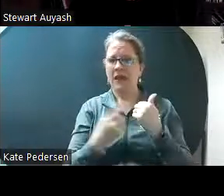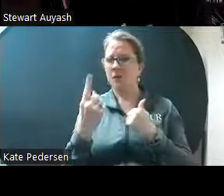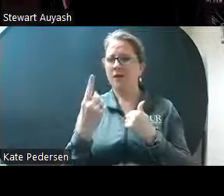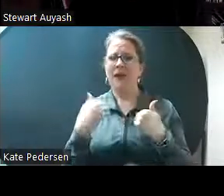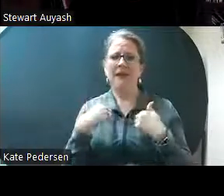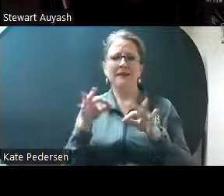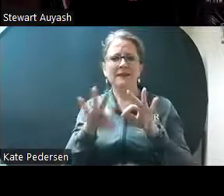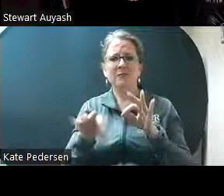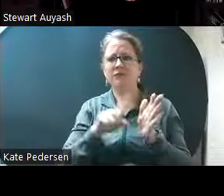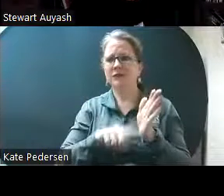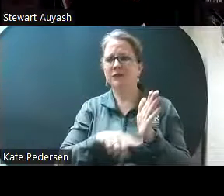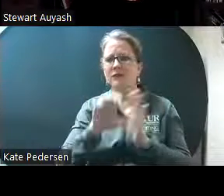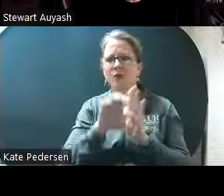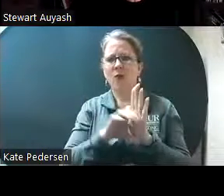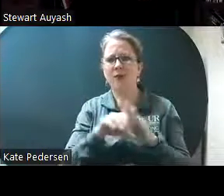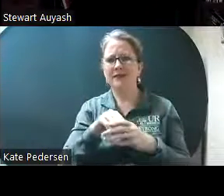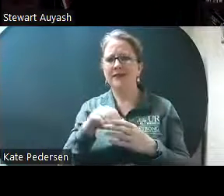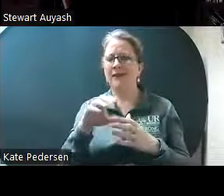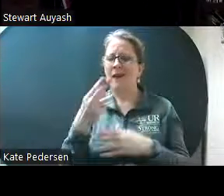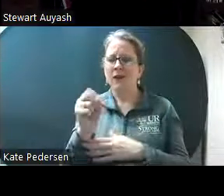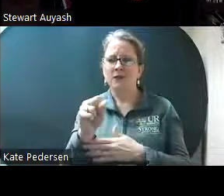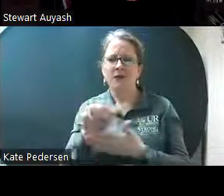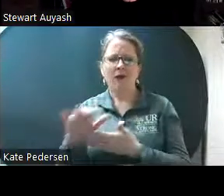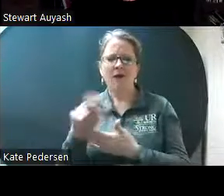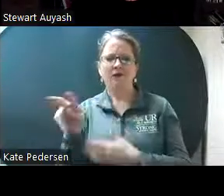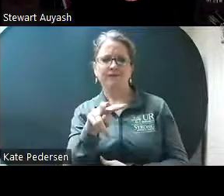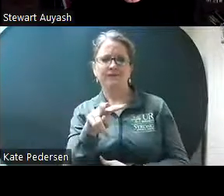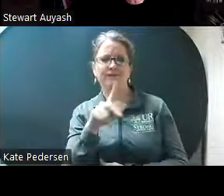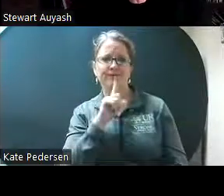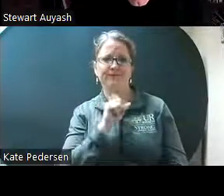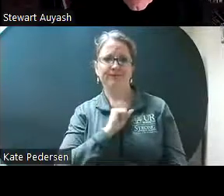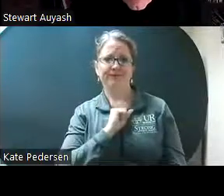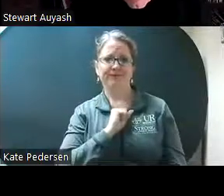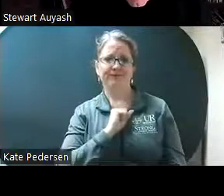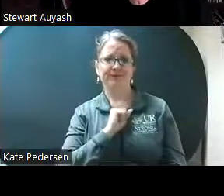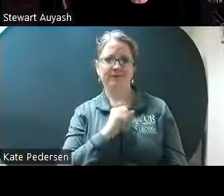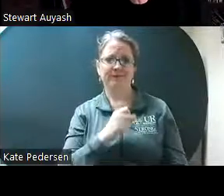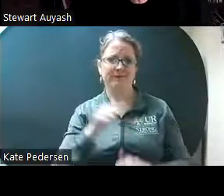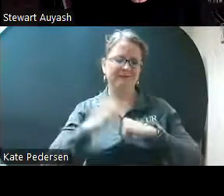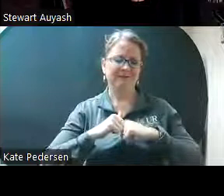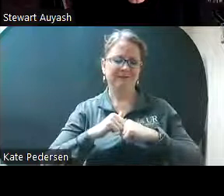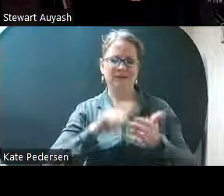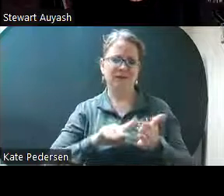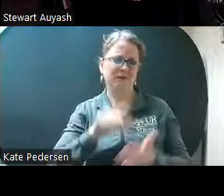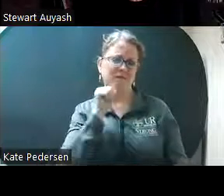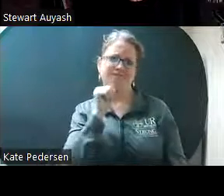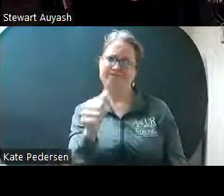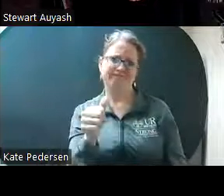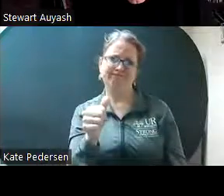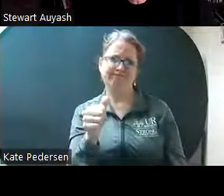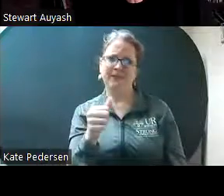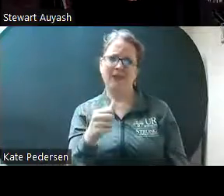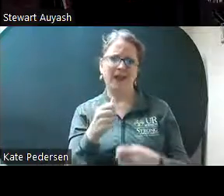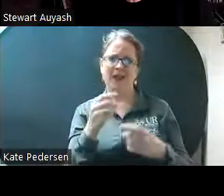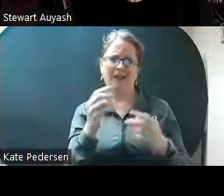simple research course in high school or college would be able to tell that this was not a very good form of research to make the outrageous